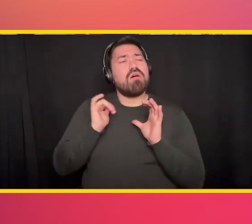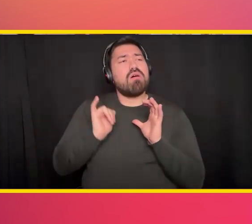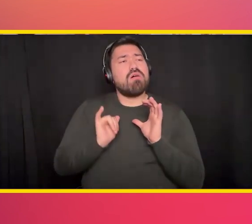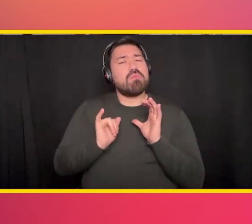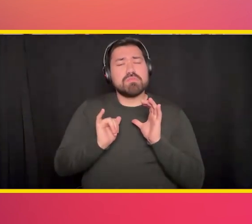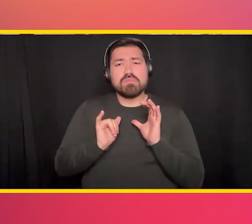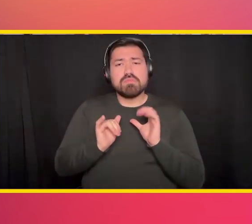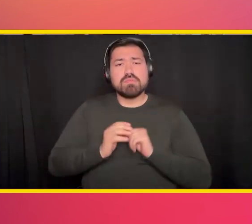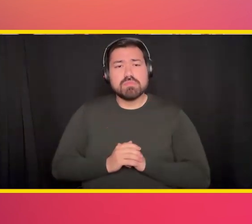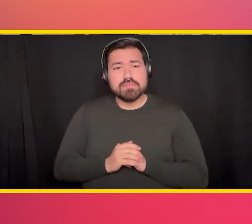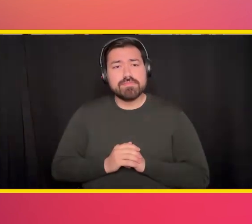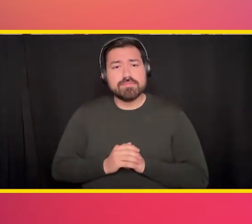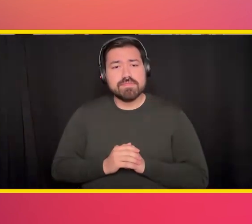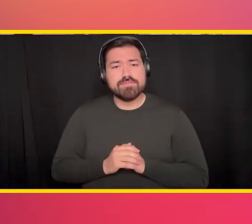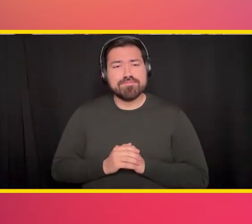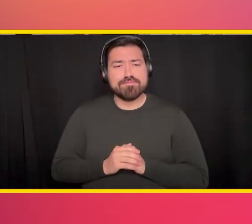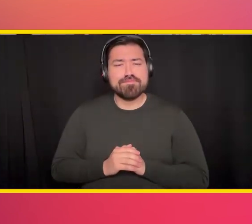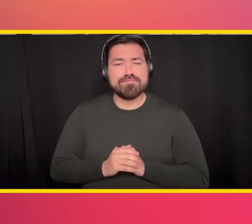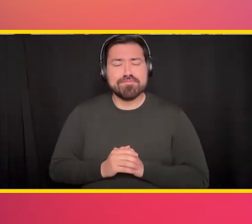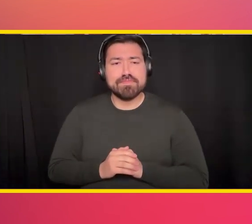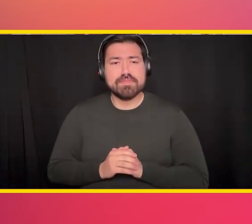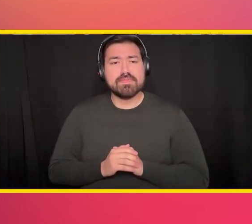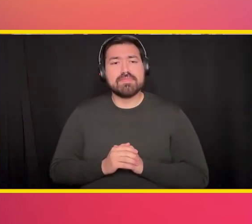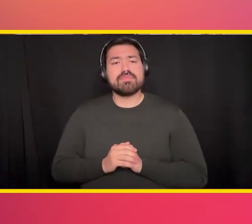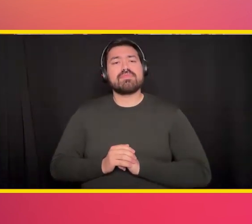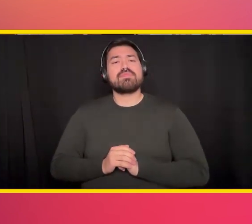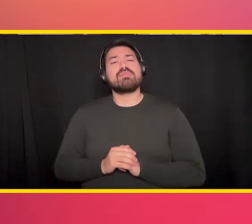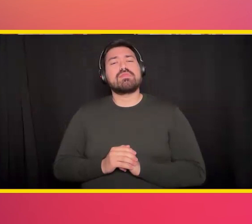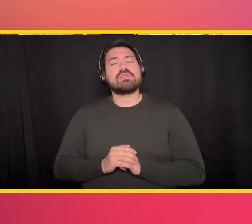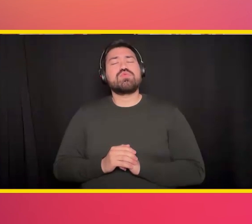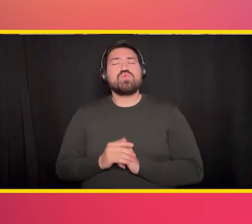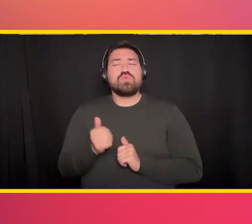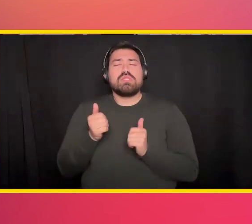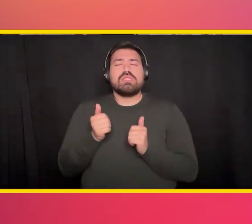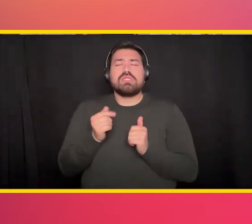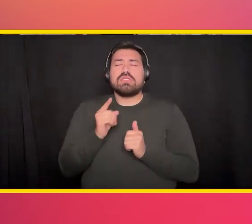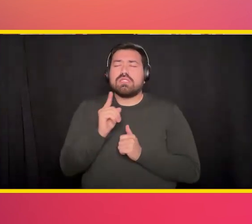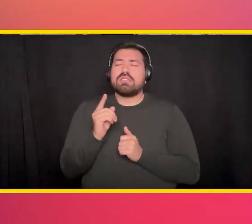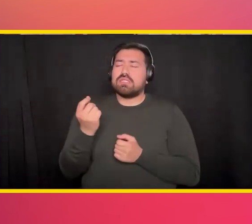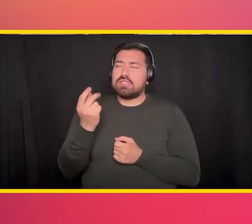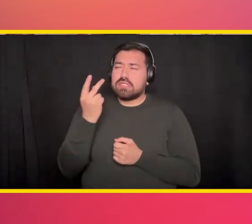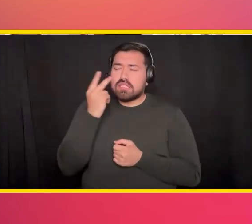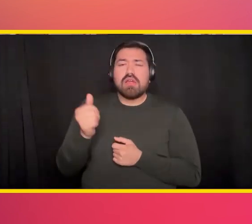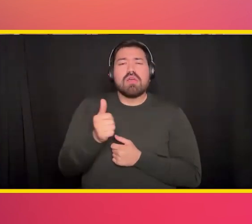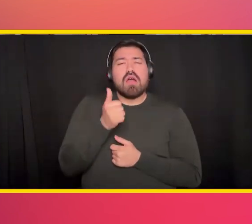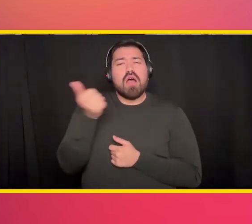rhetoric might feel like from the other side of the aisle.